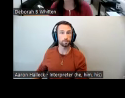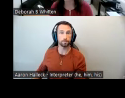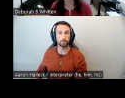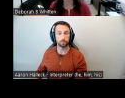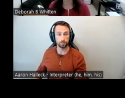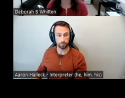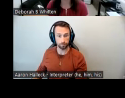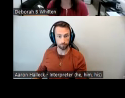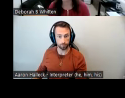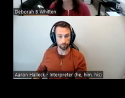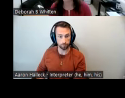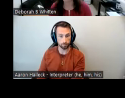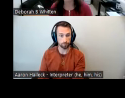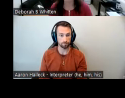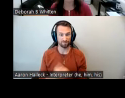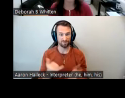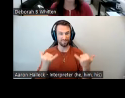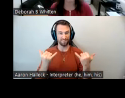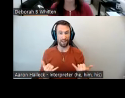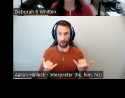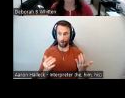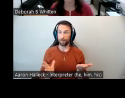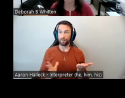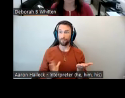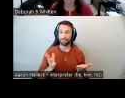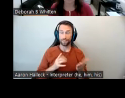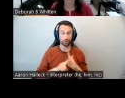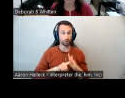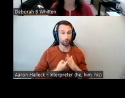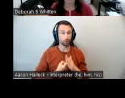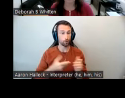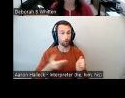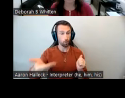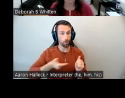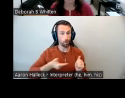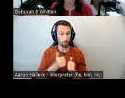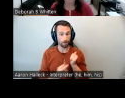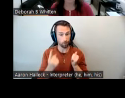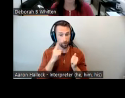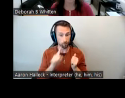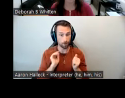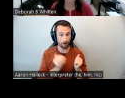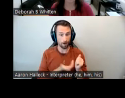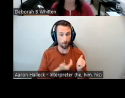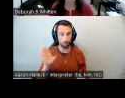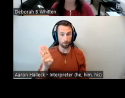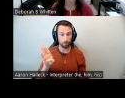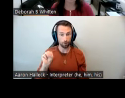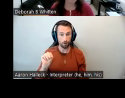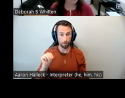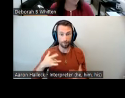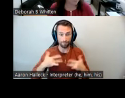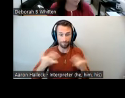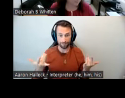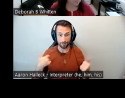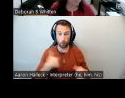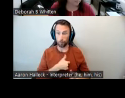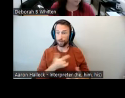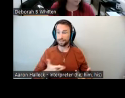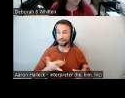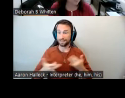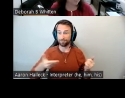We are officially starting. So welcome everyone to today's event, BRM event. We're excited to bring back Jeff Warren, president of